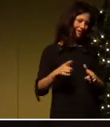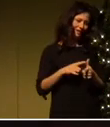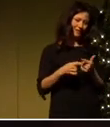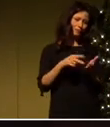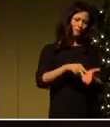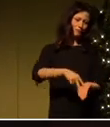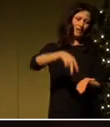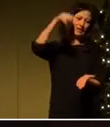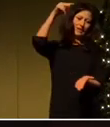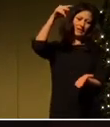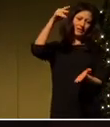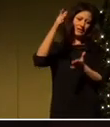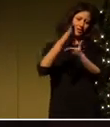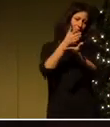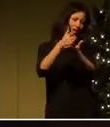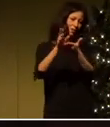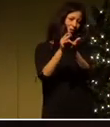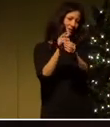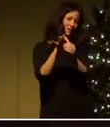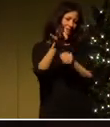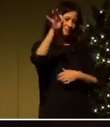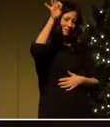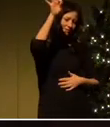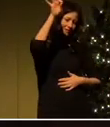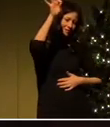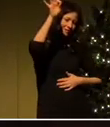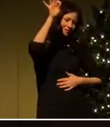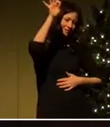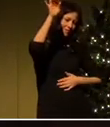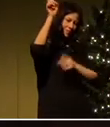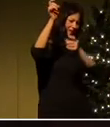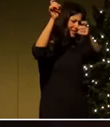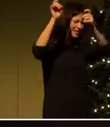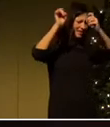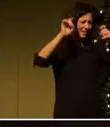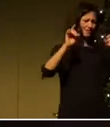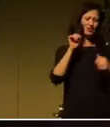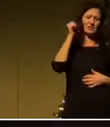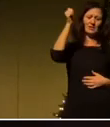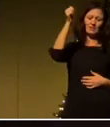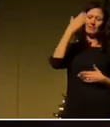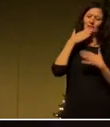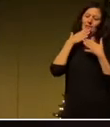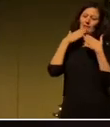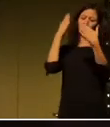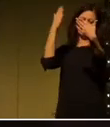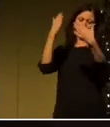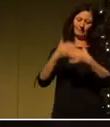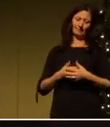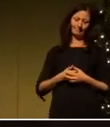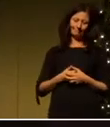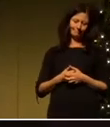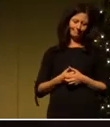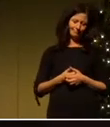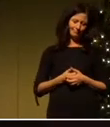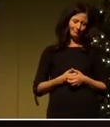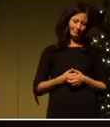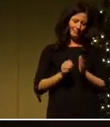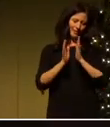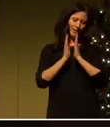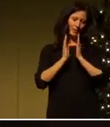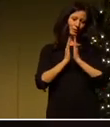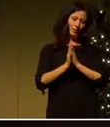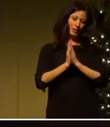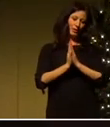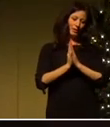the Holy Spirit with us, it's the gift of yourself. Thank you. And I pray that this Christmas, as